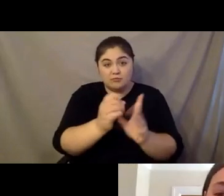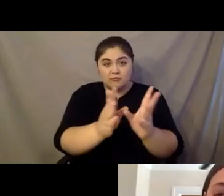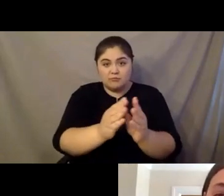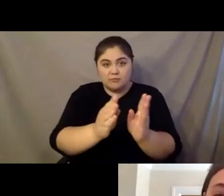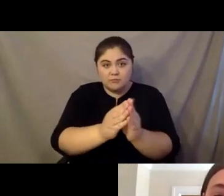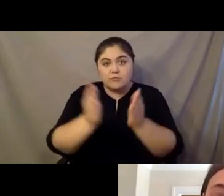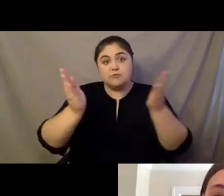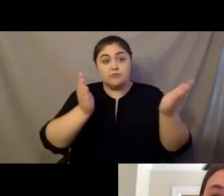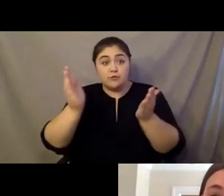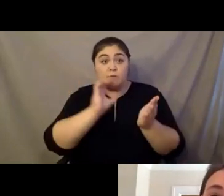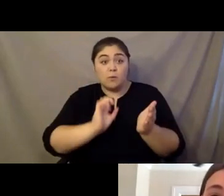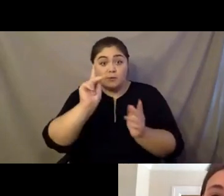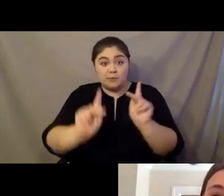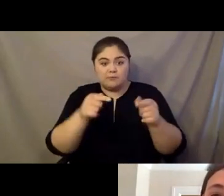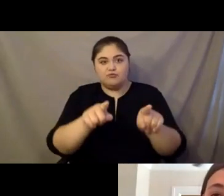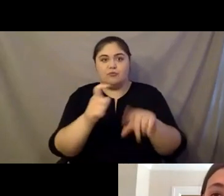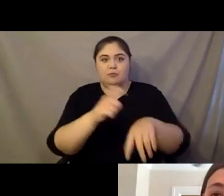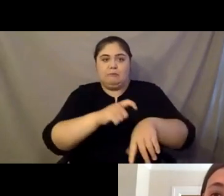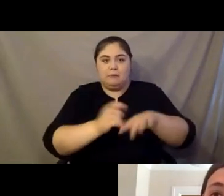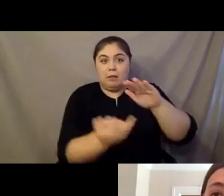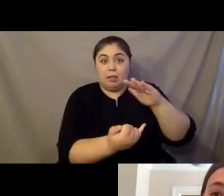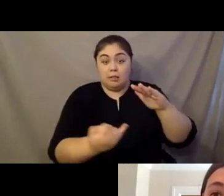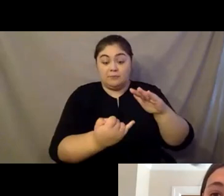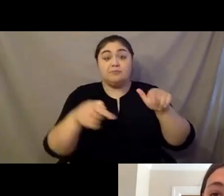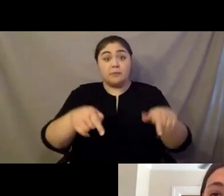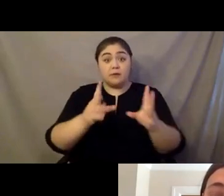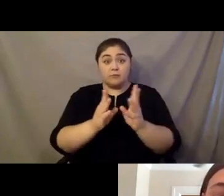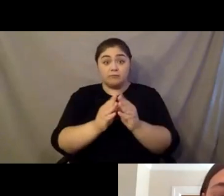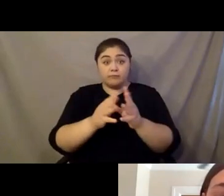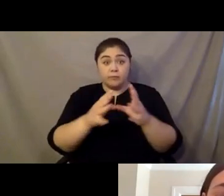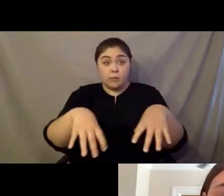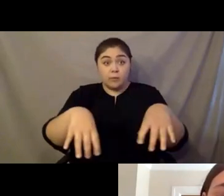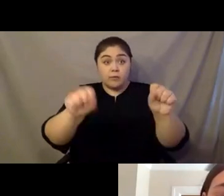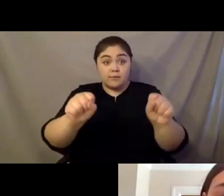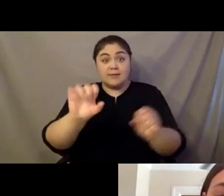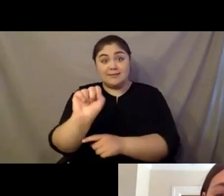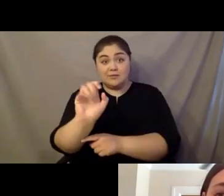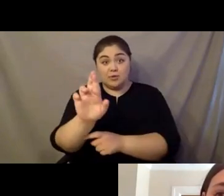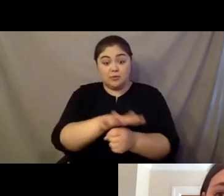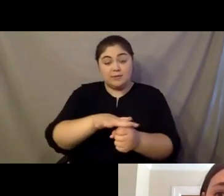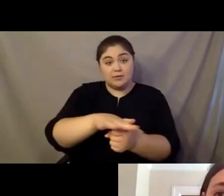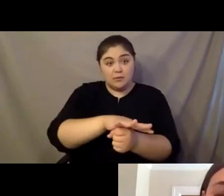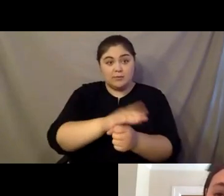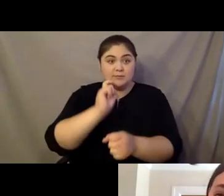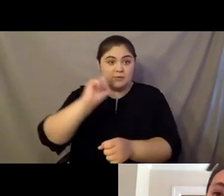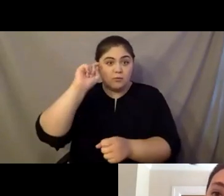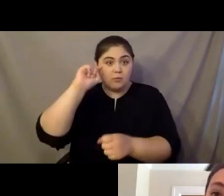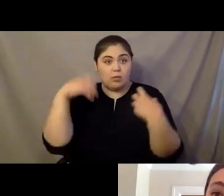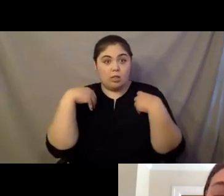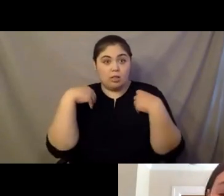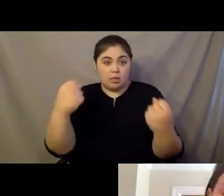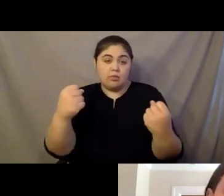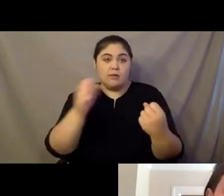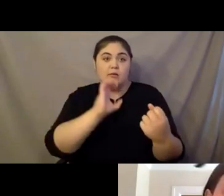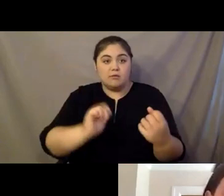Isolation. This conference is presented by the Syracuse Area Domestic and Sexual Violence Coalition's Elder Justice